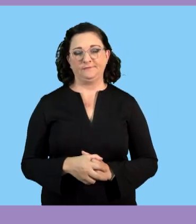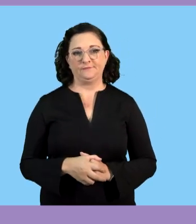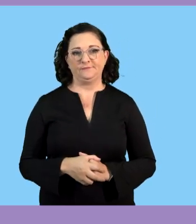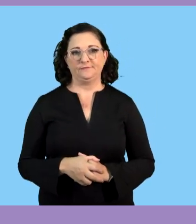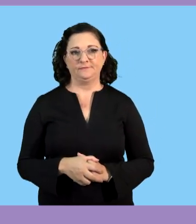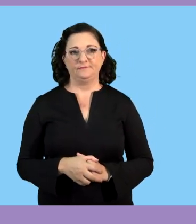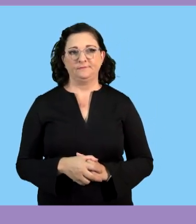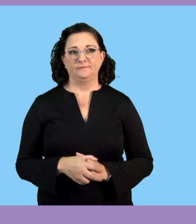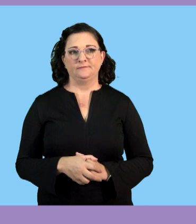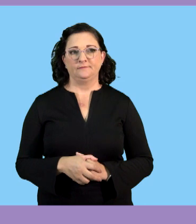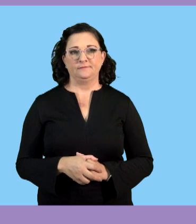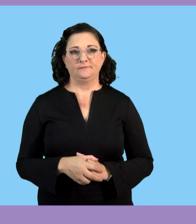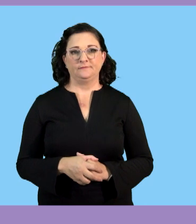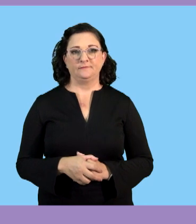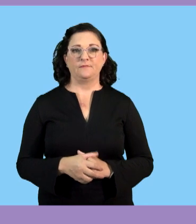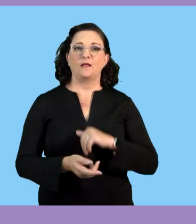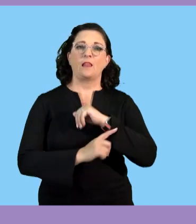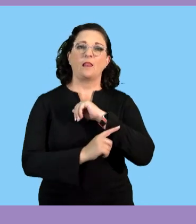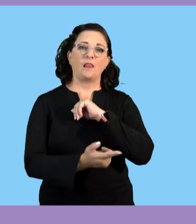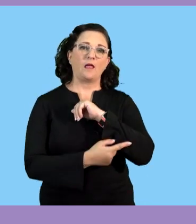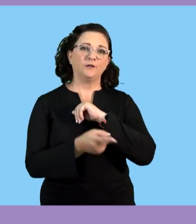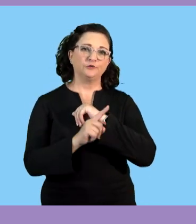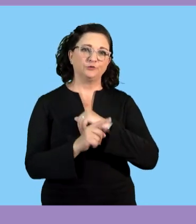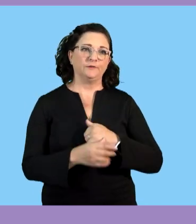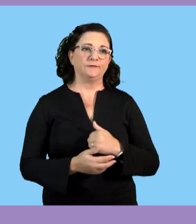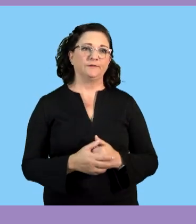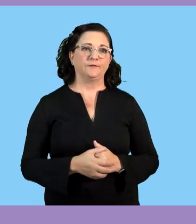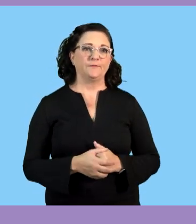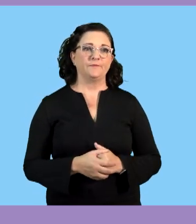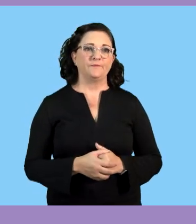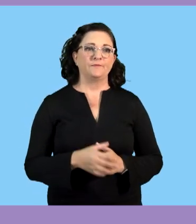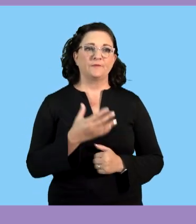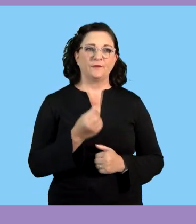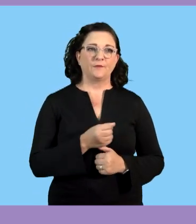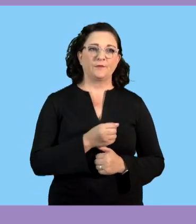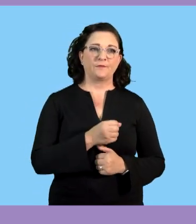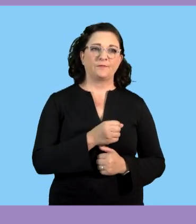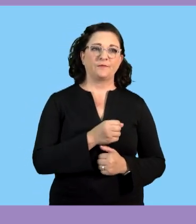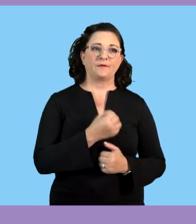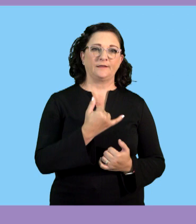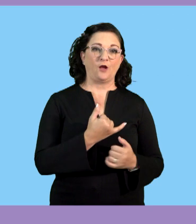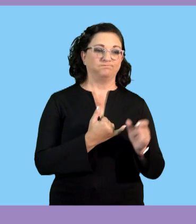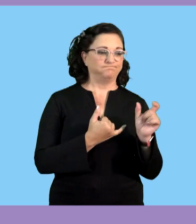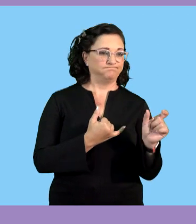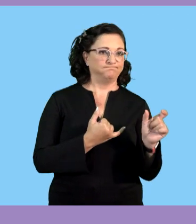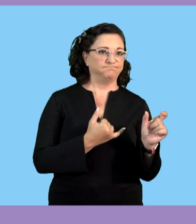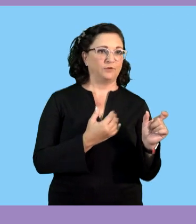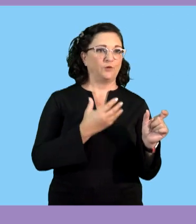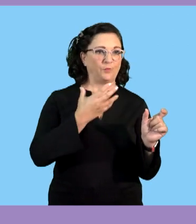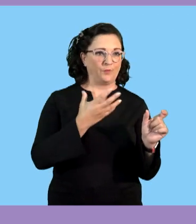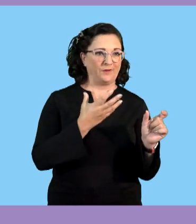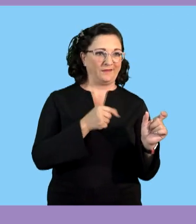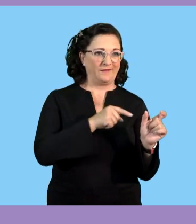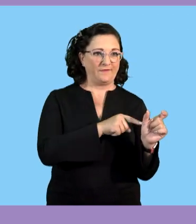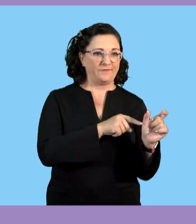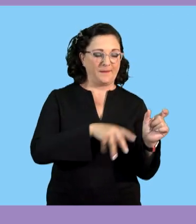to a 6. Let's look at the last one there. We have a power where 4 has been added to that power, and